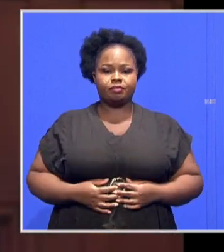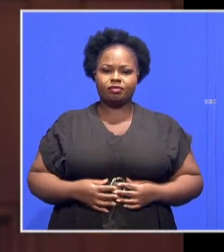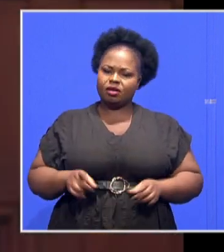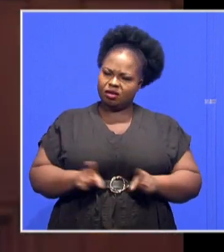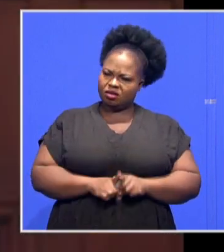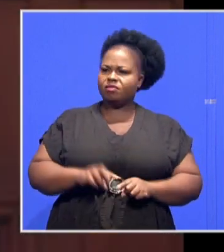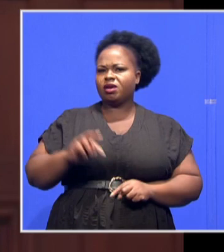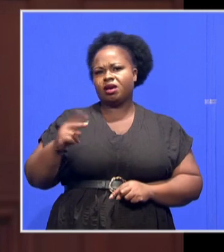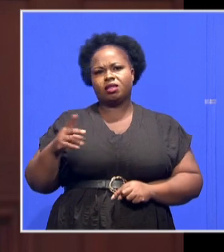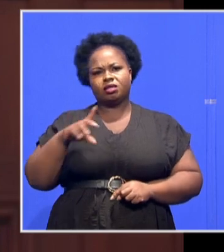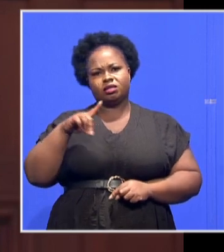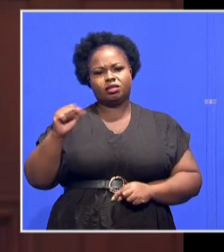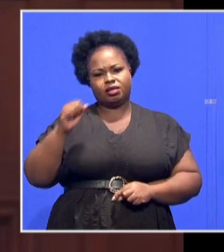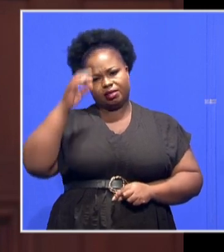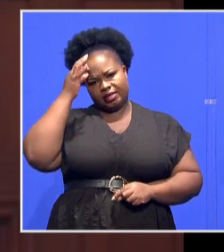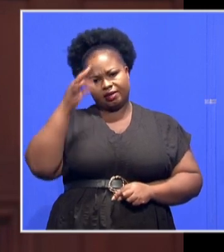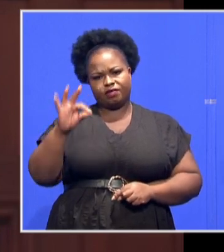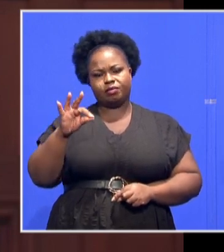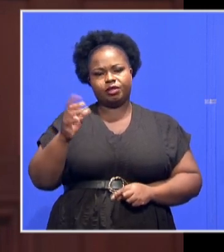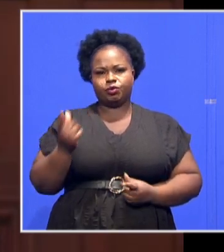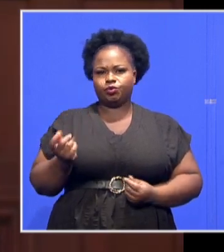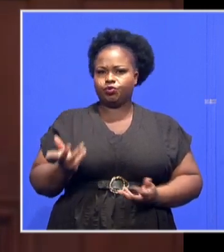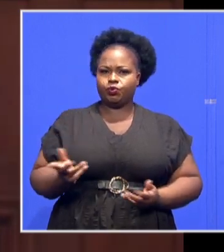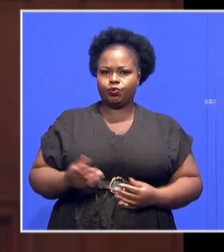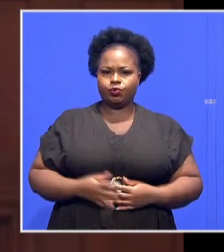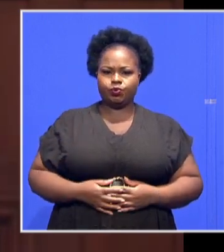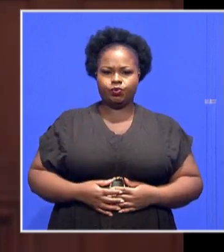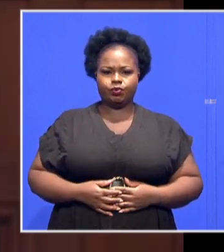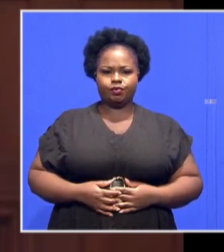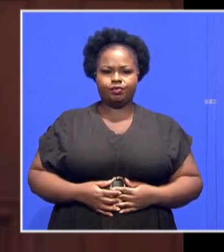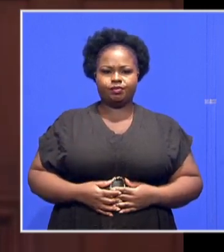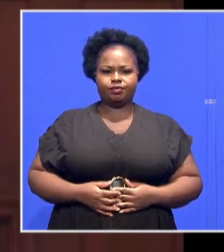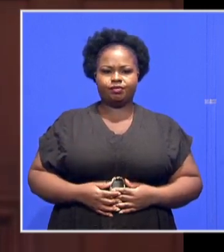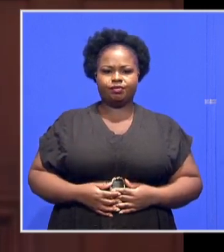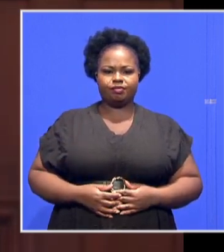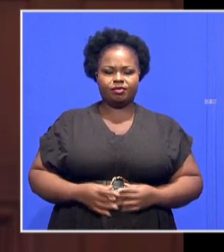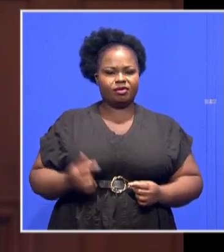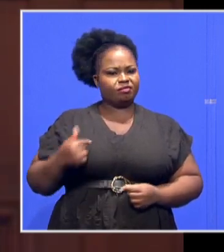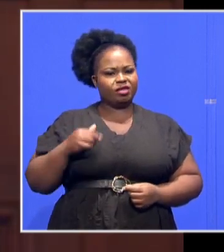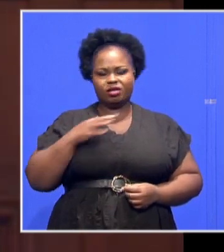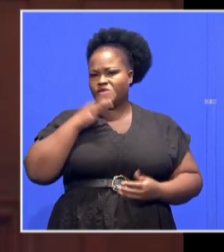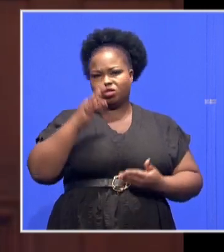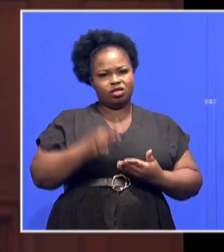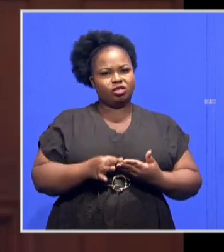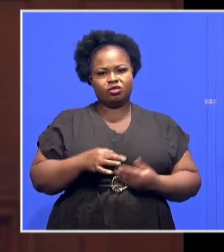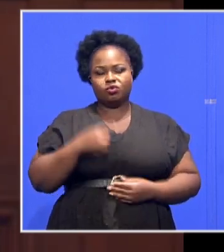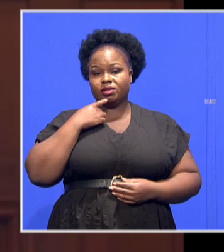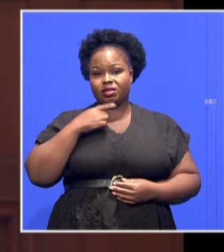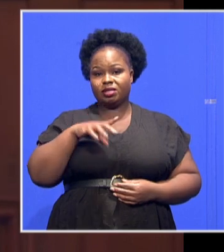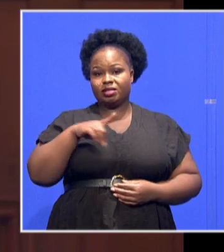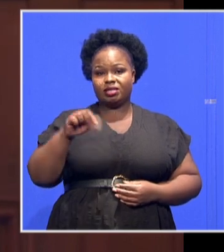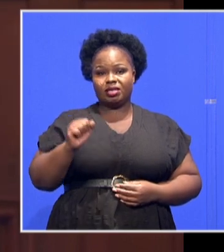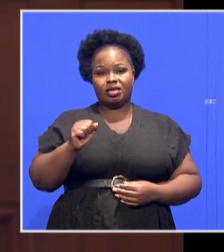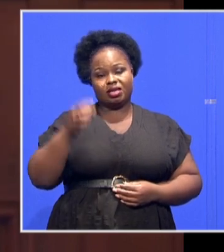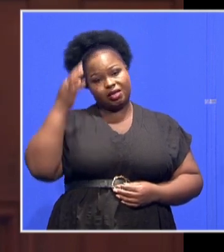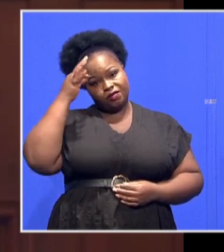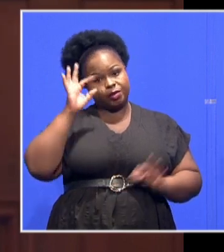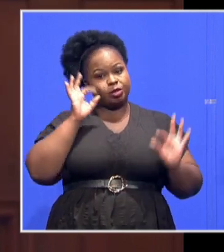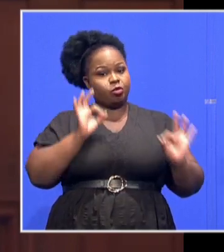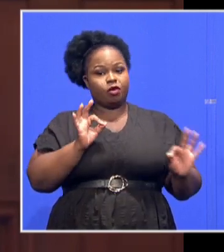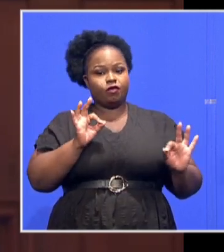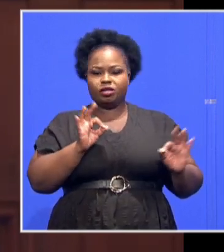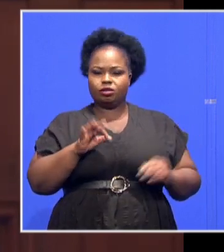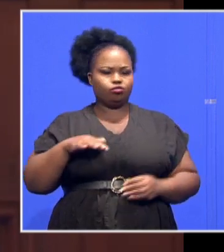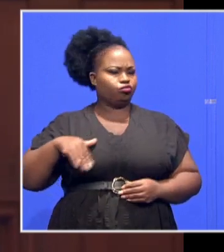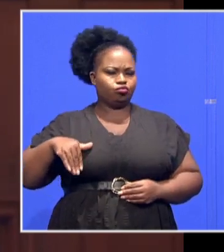all DA governments have done? And while I do not suggest for a moment that DA governments are perfect, they certainly are